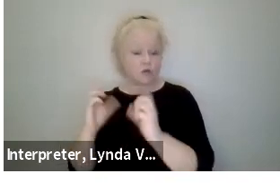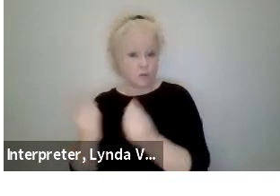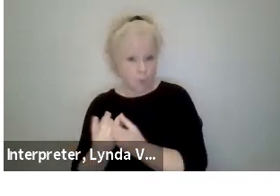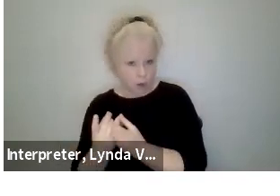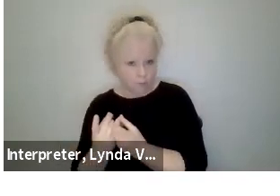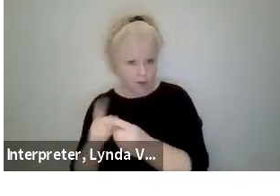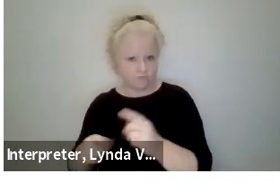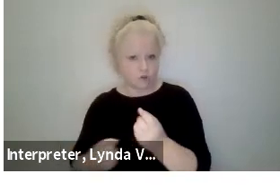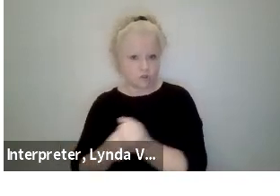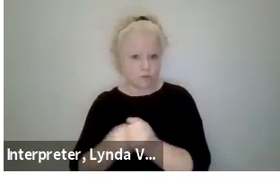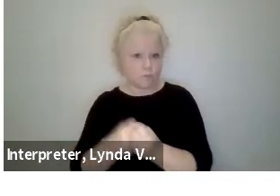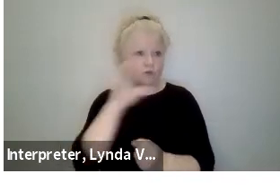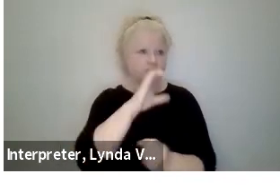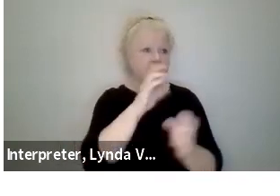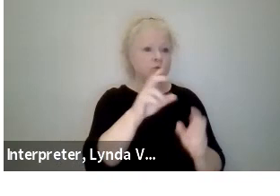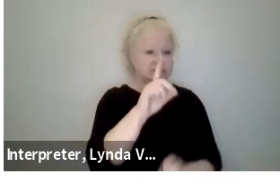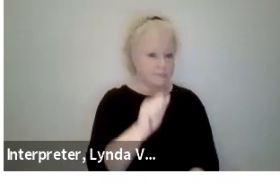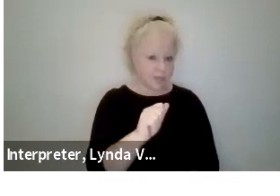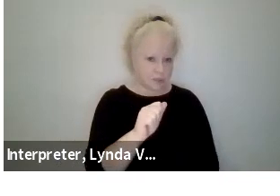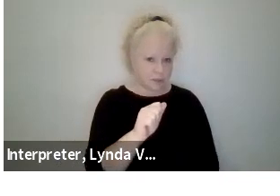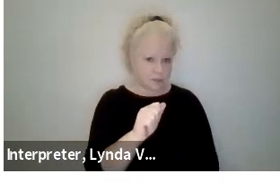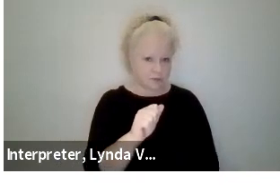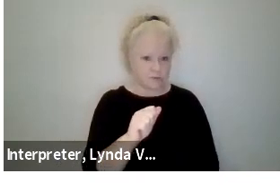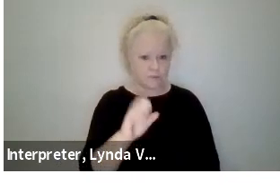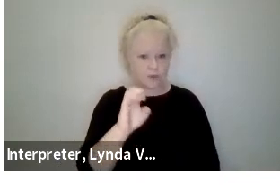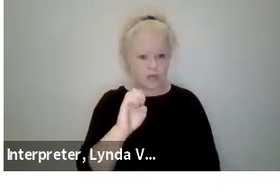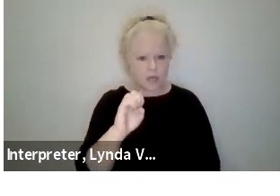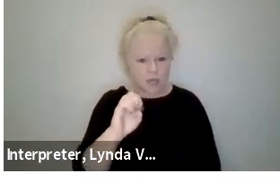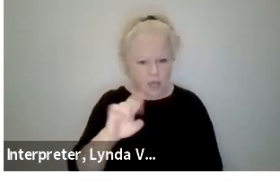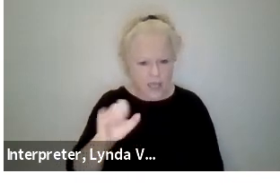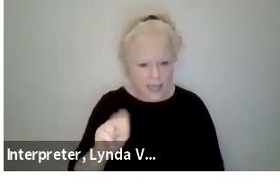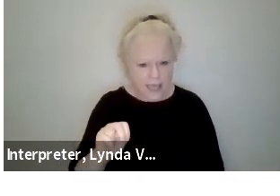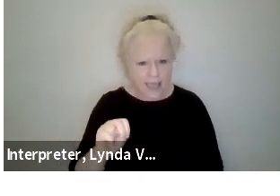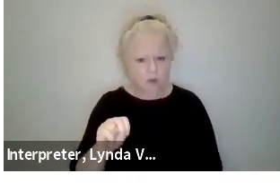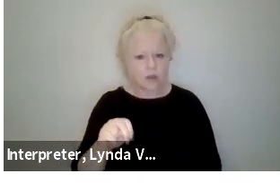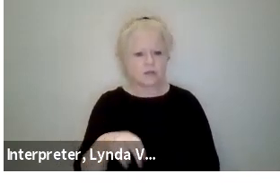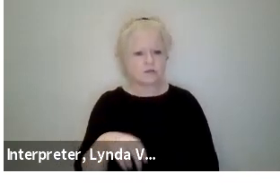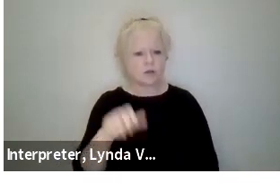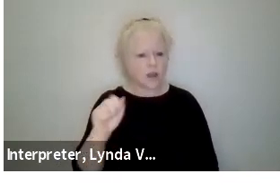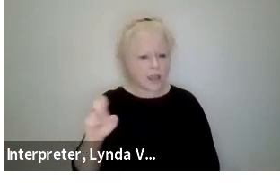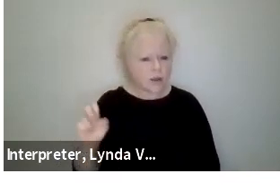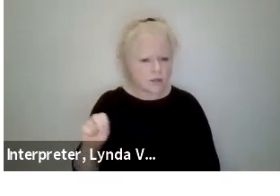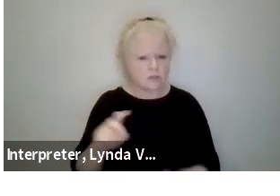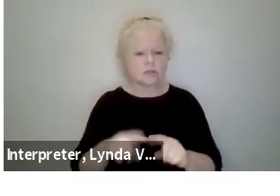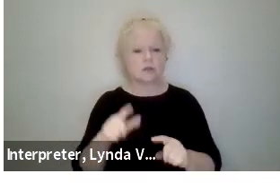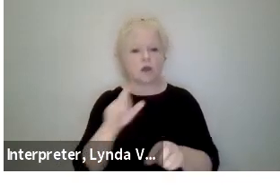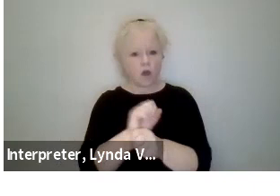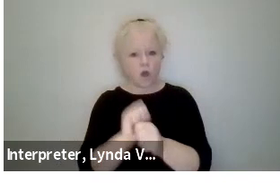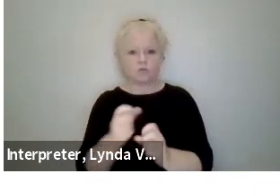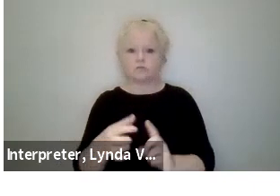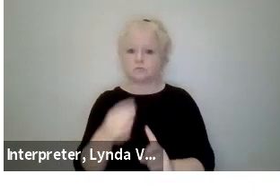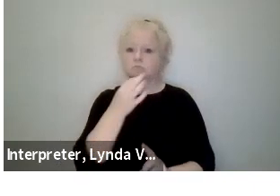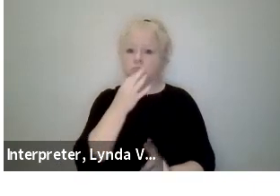providing support to job seekers with disabilities. Erin Lewis is our development manager, who is also a seasoned employment